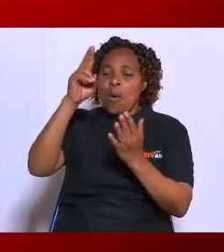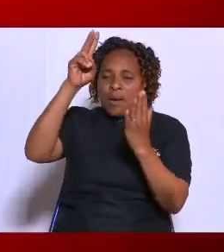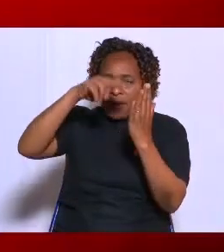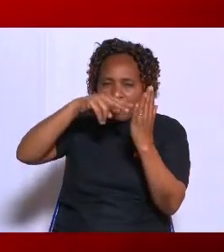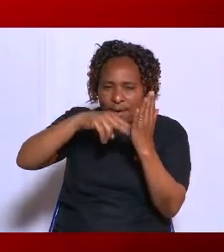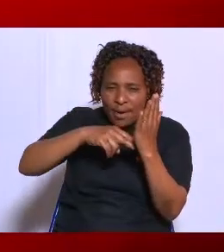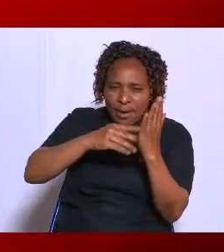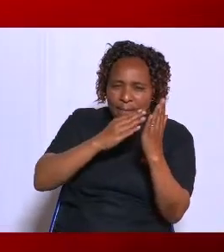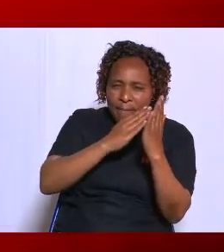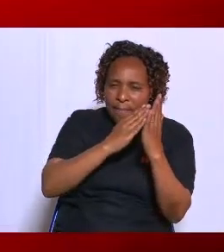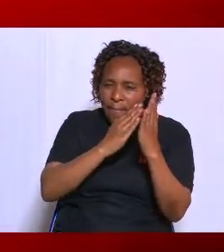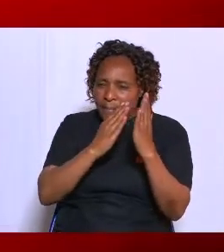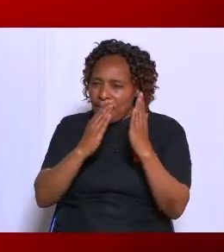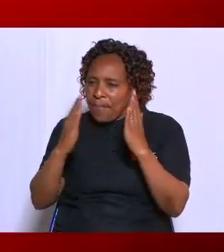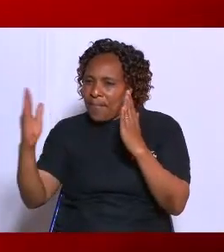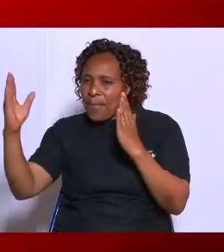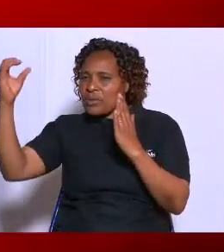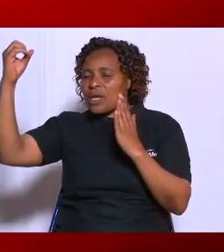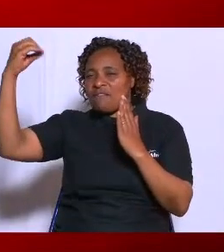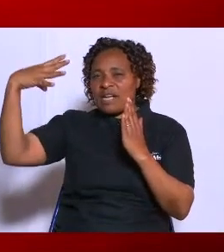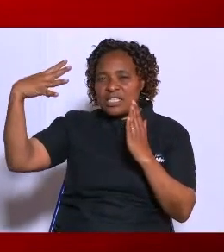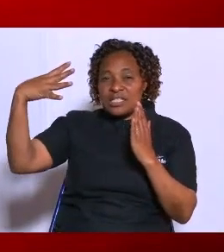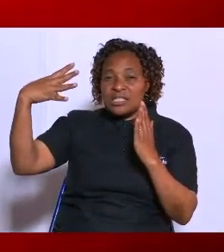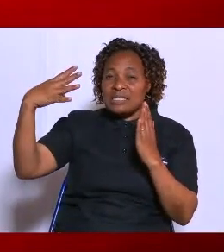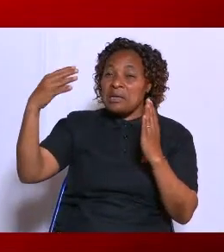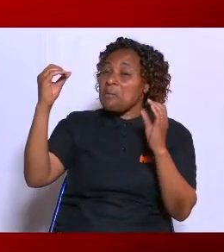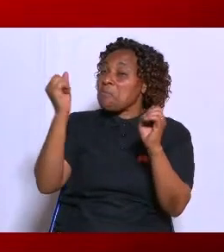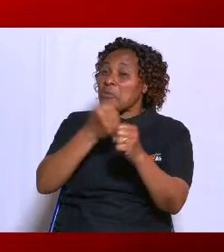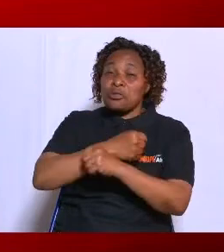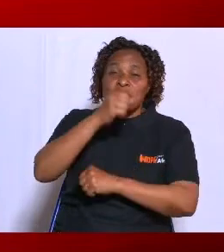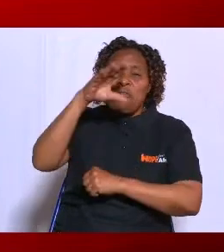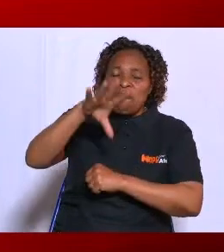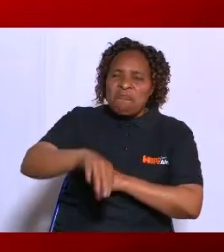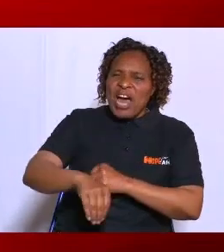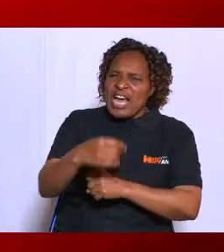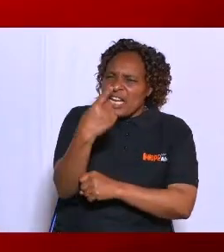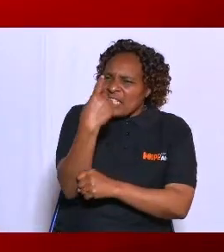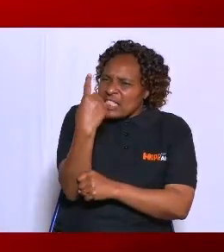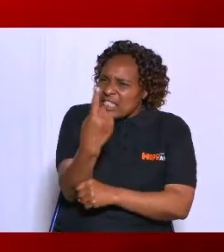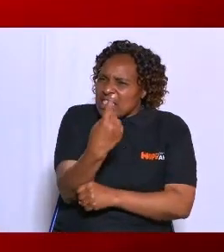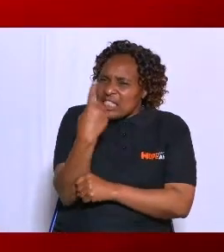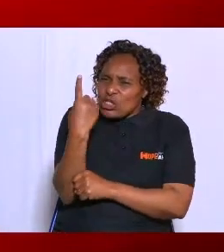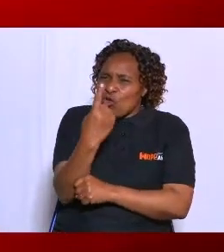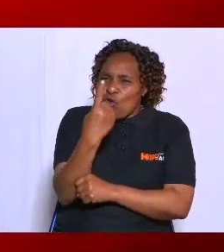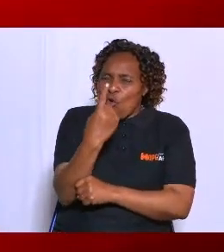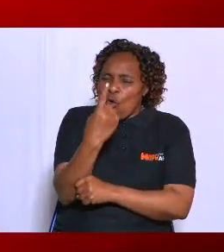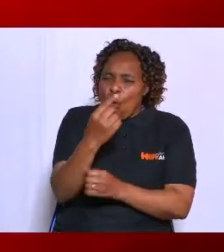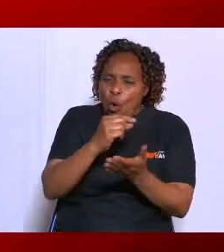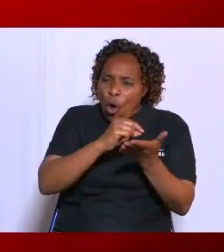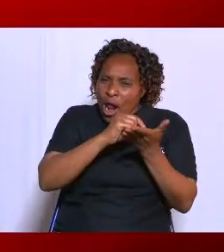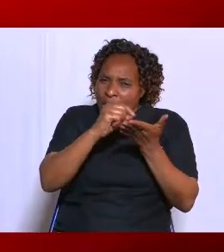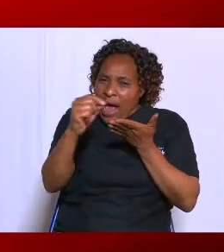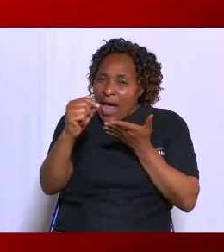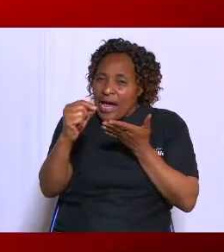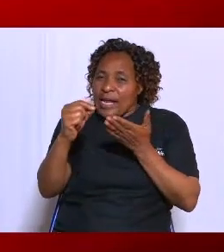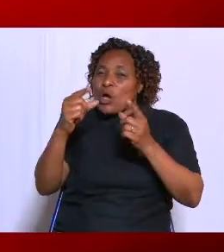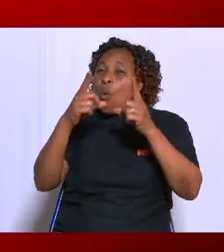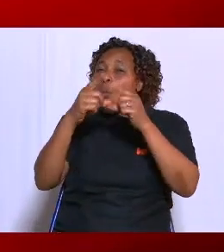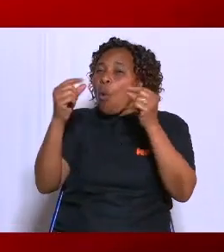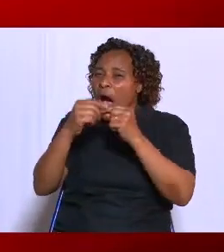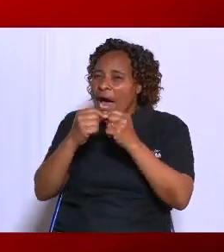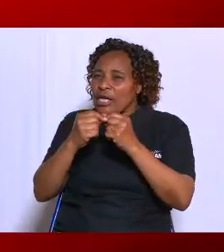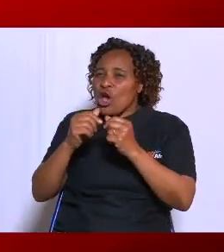from Genesis to Revelation and you'll not find a single line authorizing the sanctification of